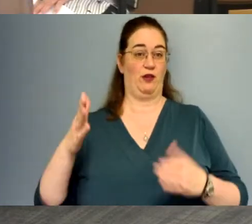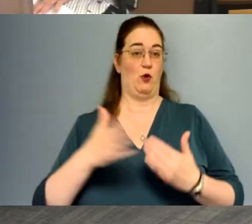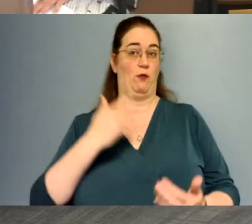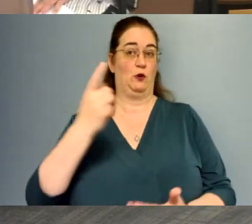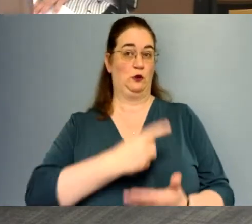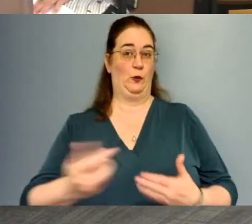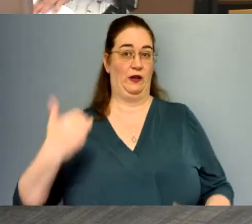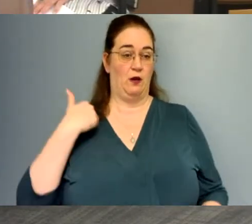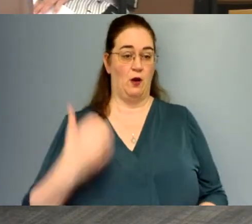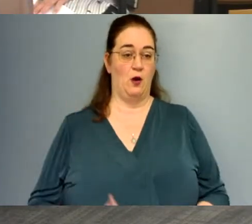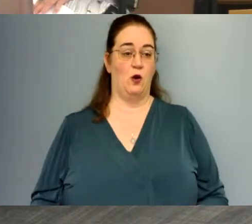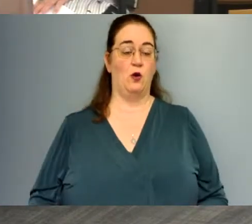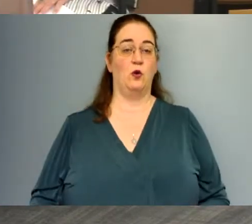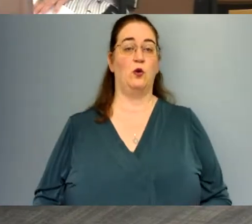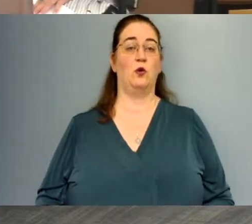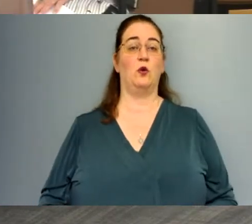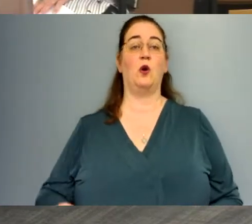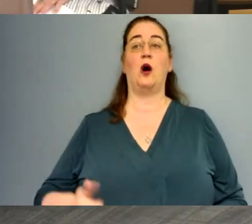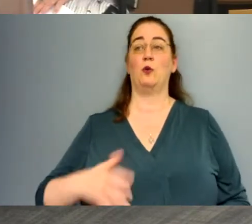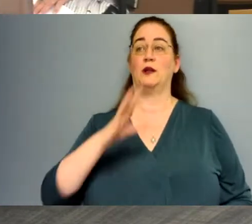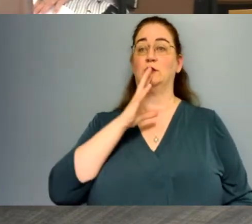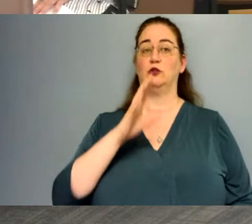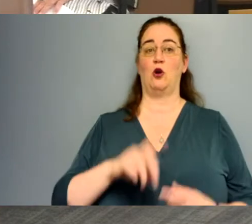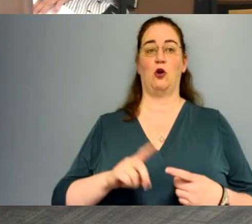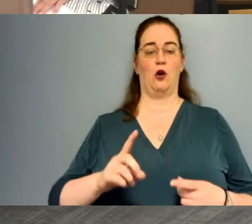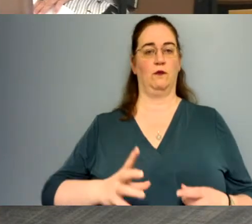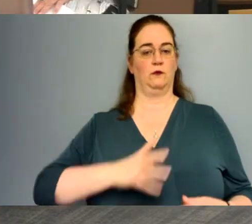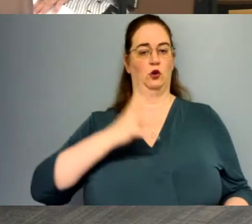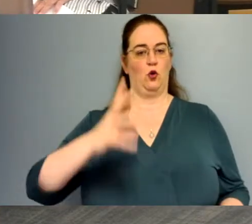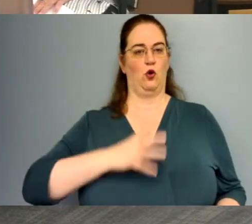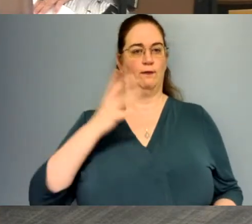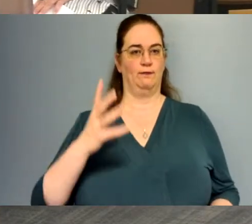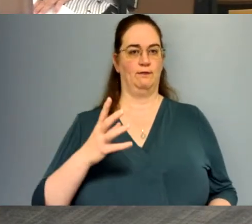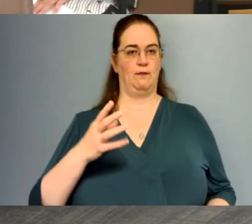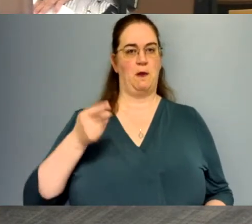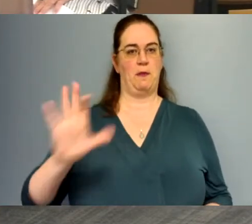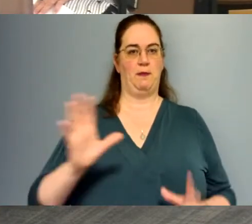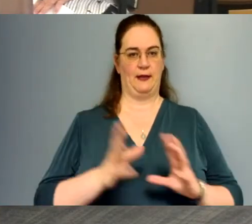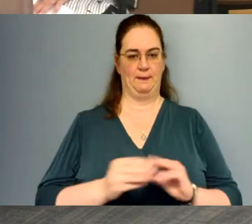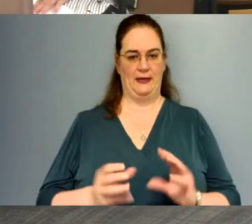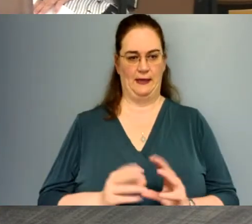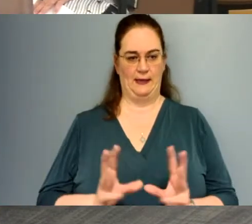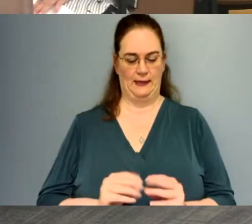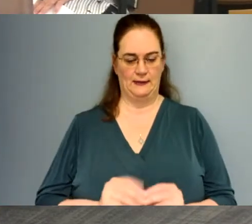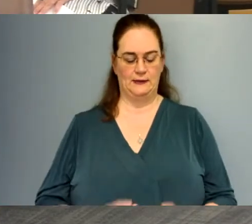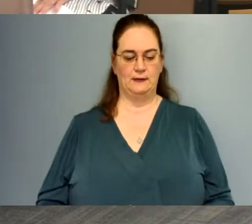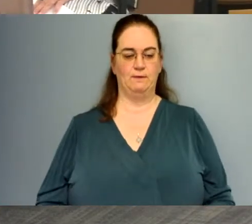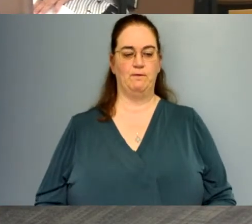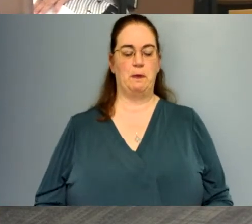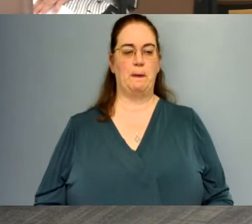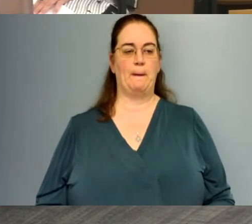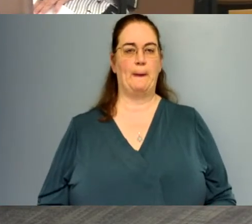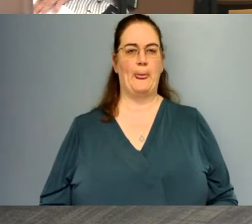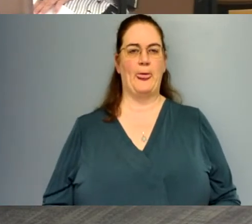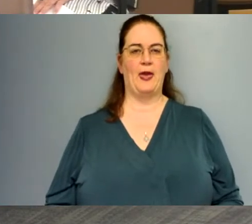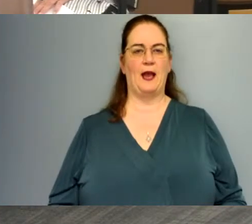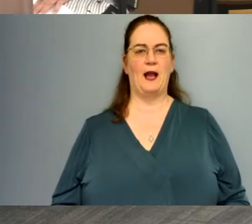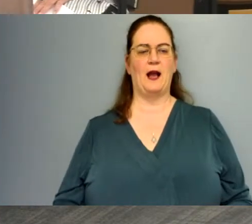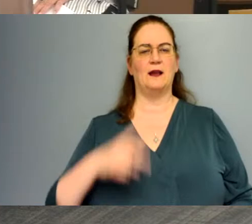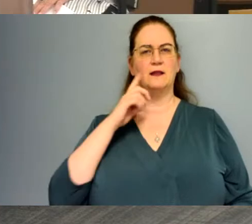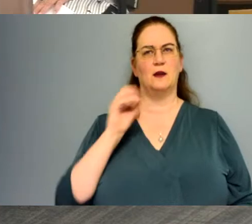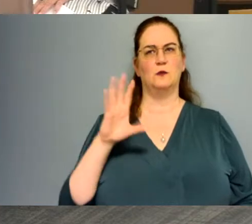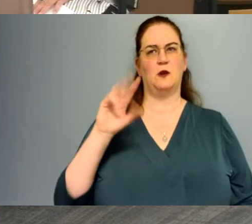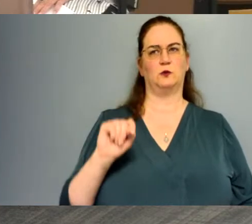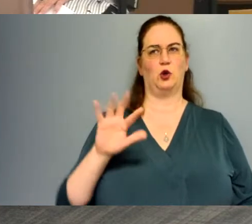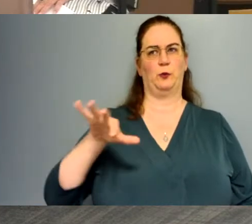ago. I would like to speak to decorum at public meetings. I think it was October